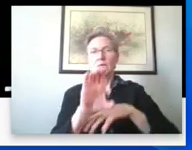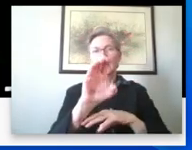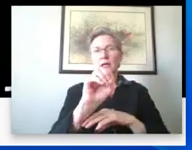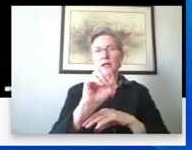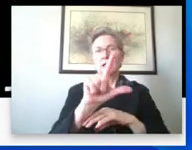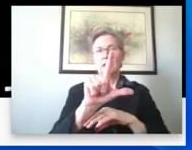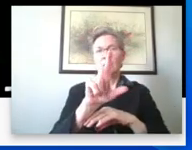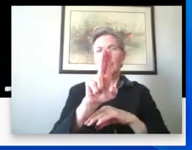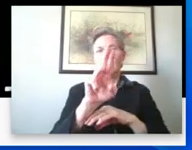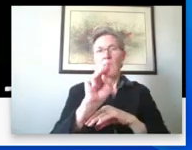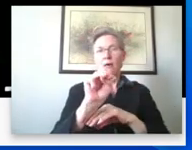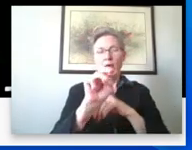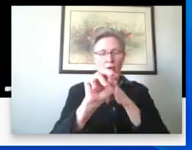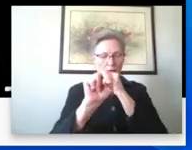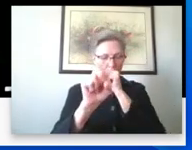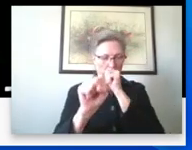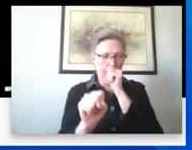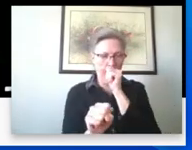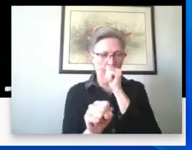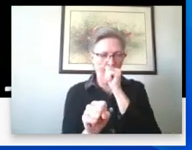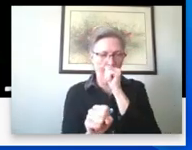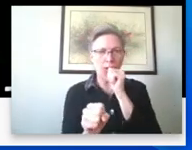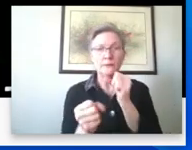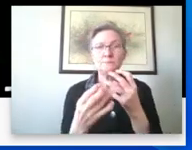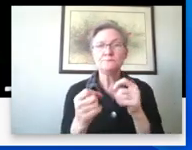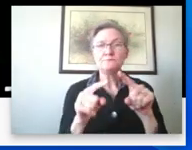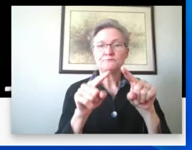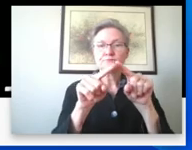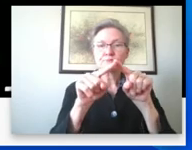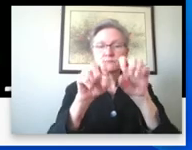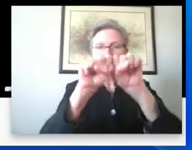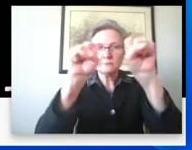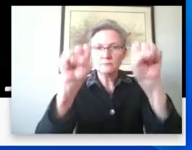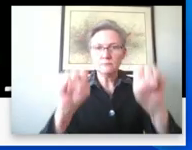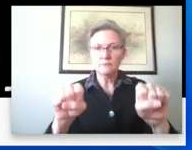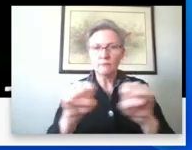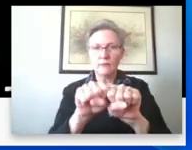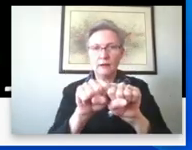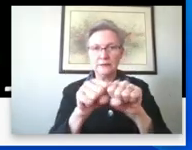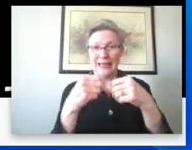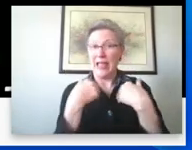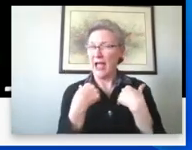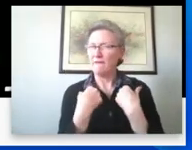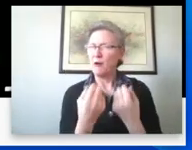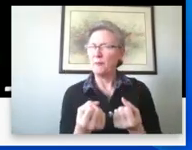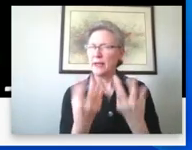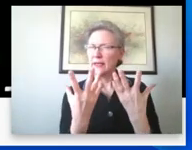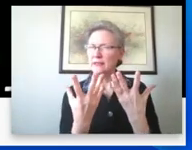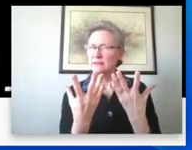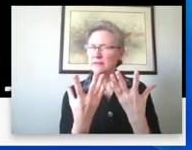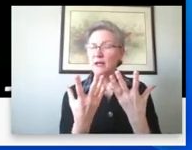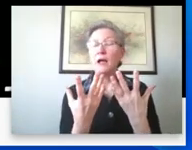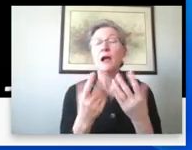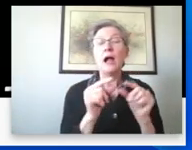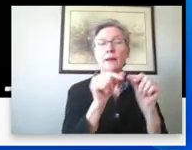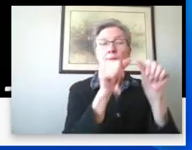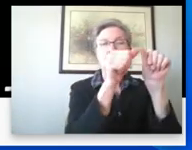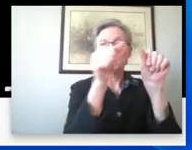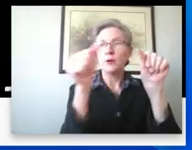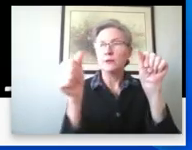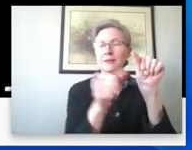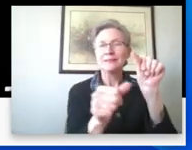many square tiles I have. I did that in the beginning by matching all of my shapes together or putting all of my squares